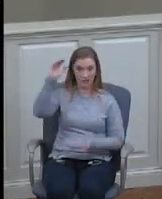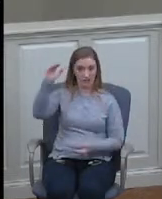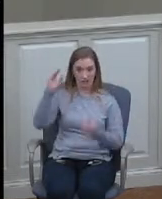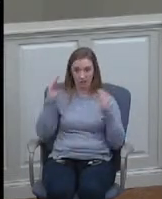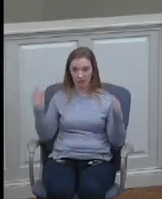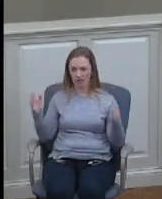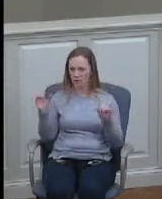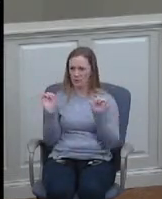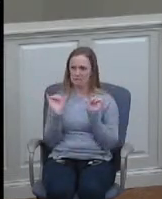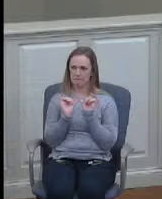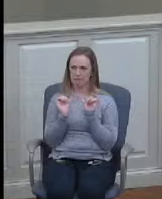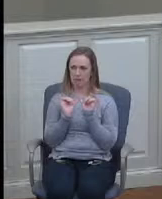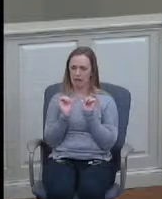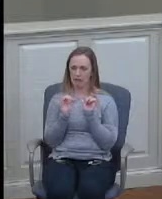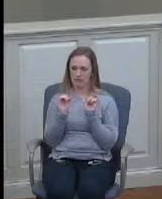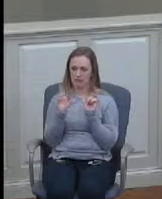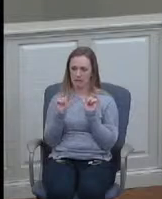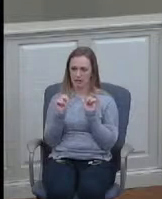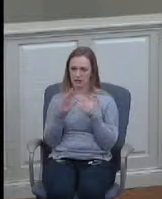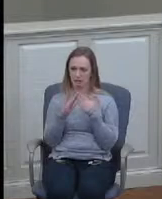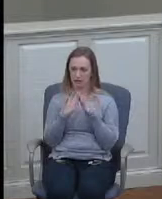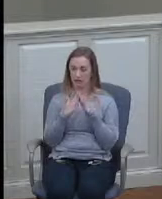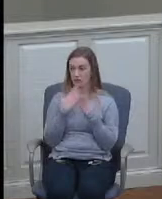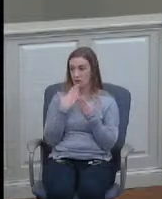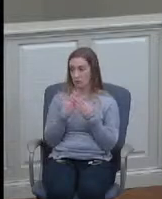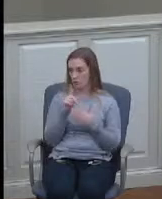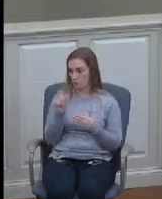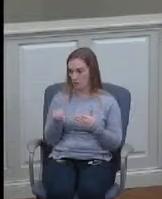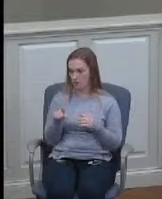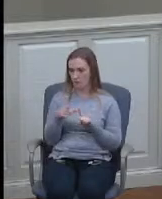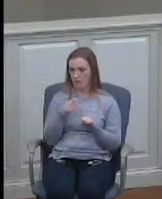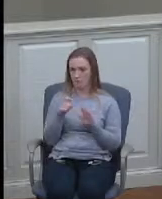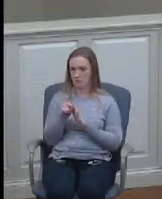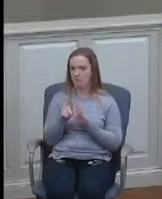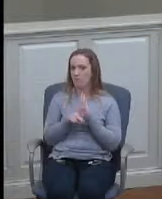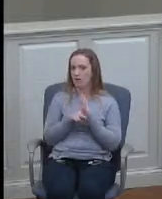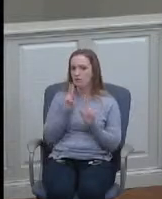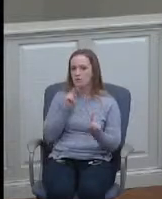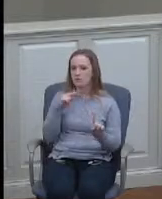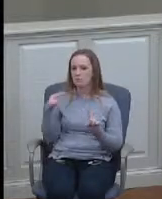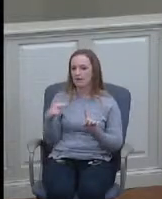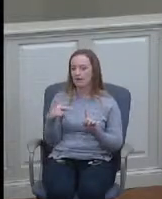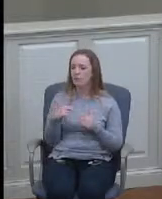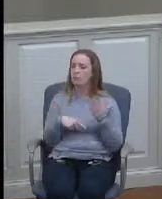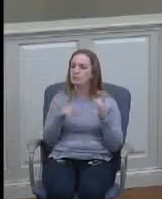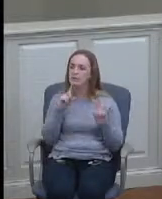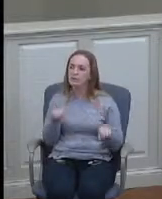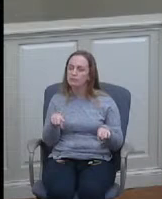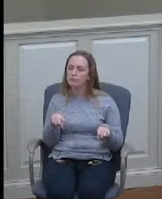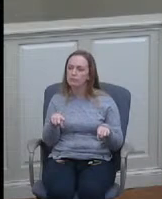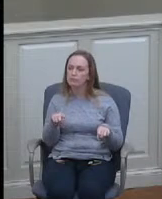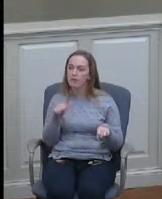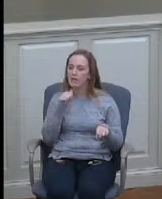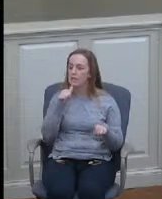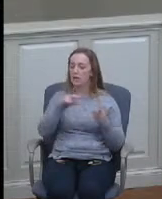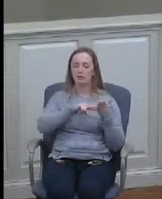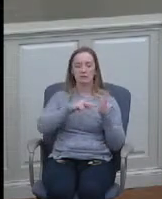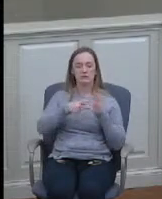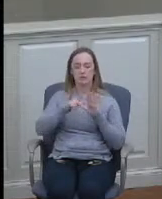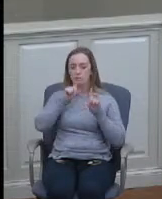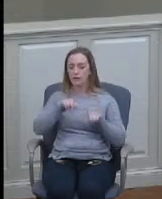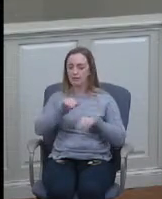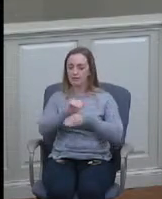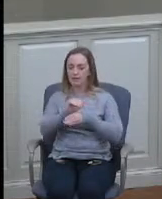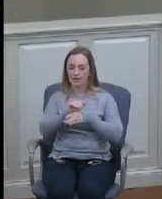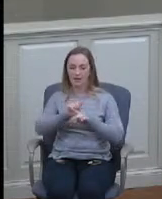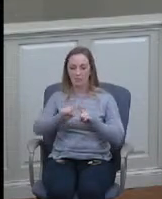downtown? Question. From a policy perspective, what is that answer? Right. It's not meant to be answered tonight, but it's one that you should start